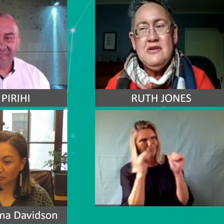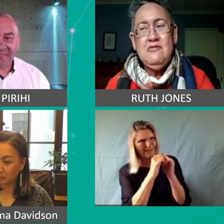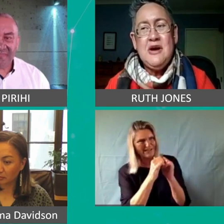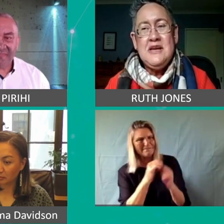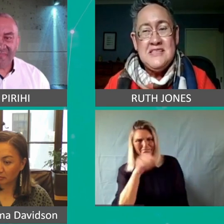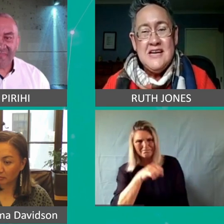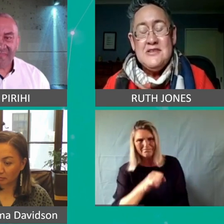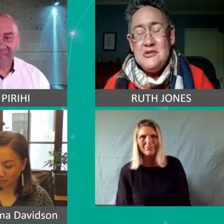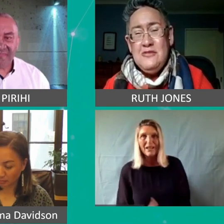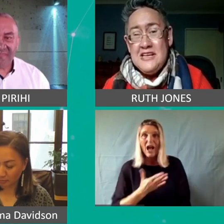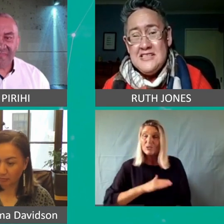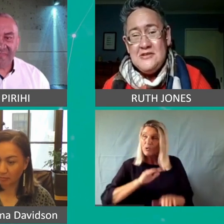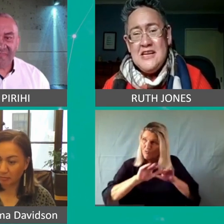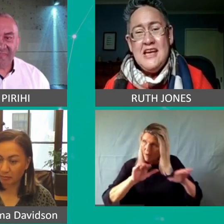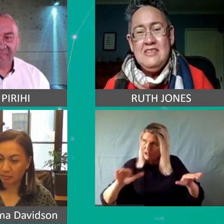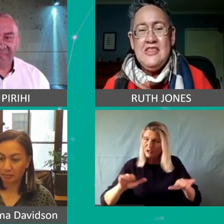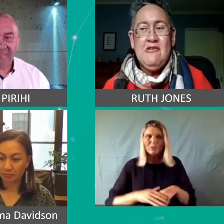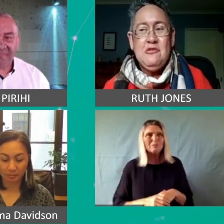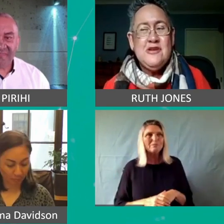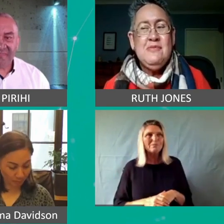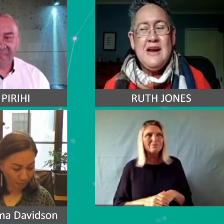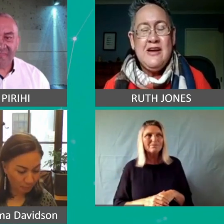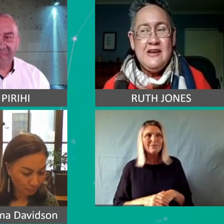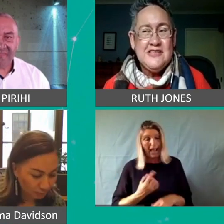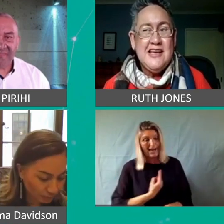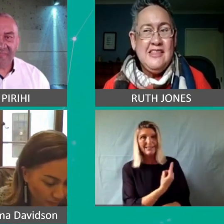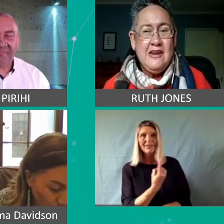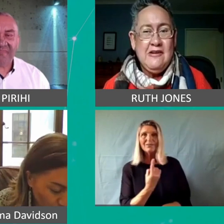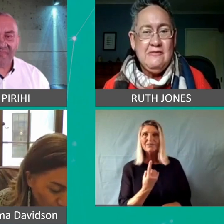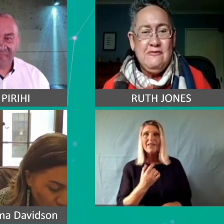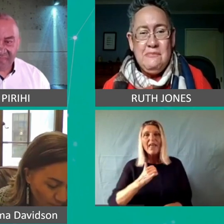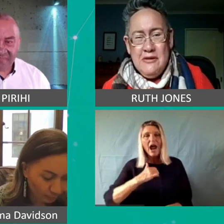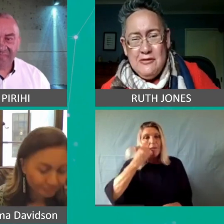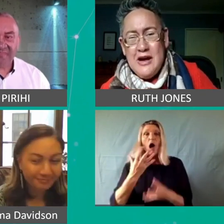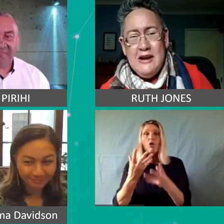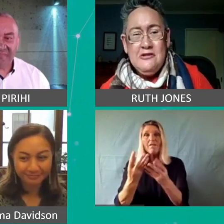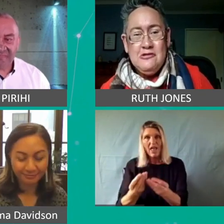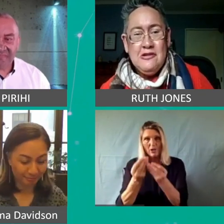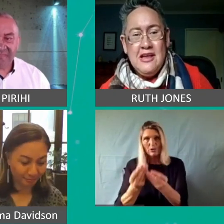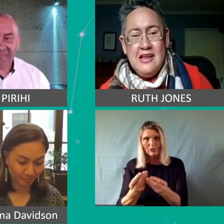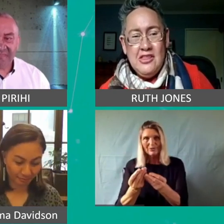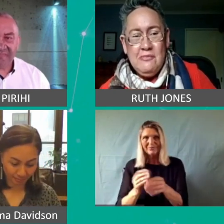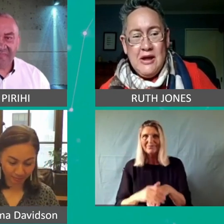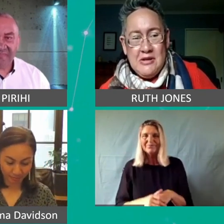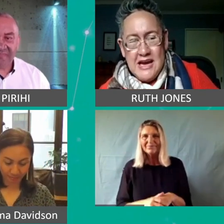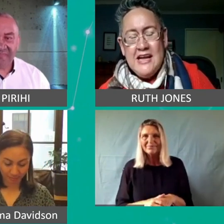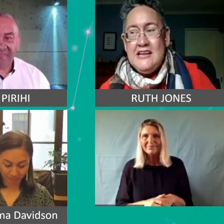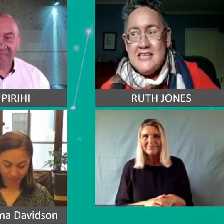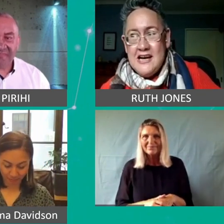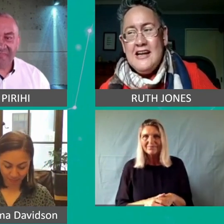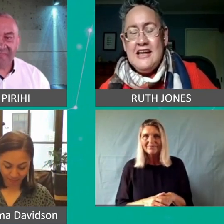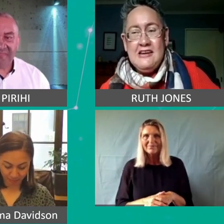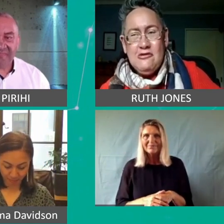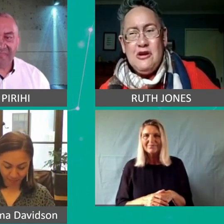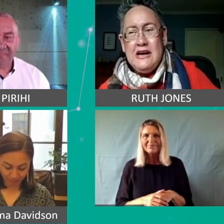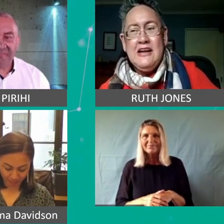want to remind ourselves and all of ourselves that there are also Māori values that are from my rano, that are about manaaki and